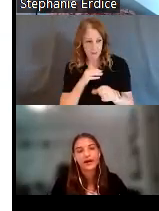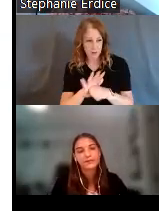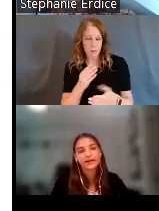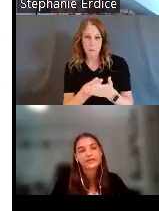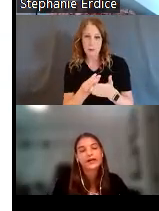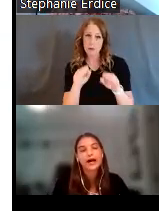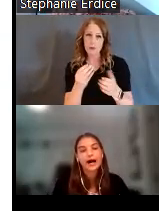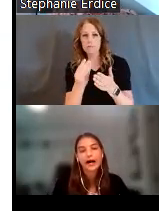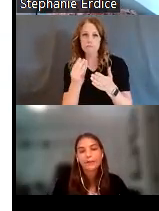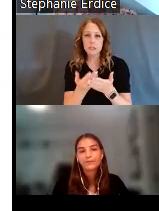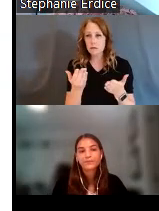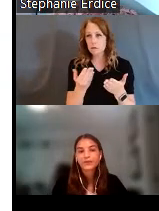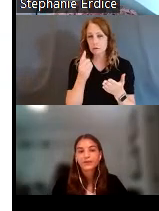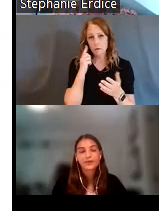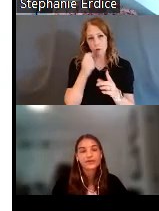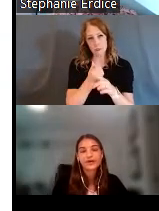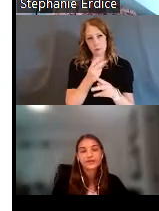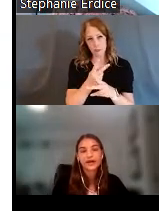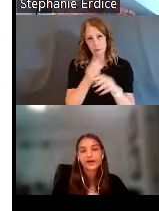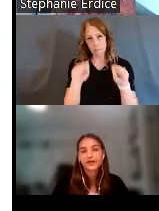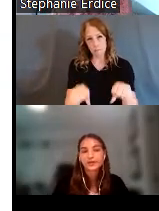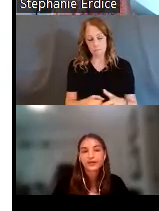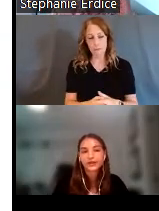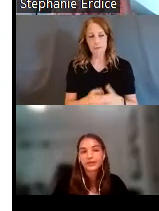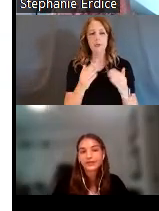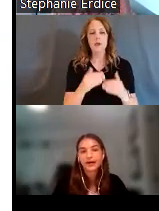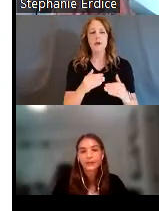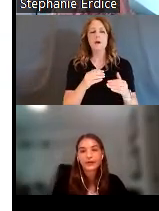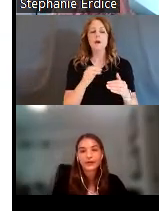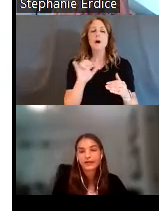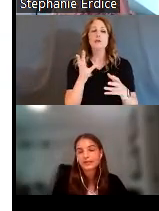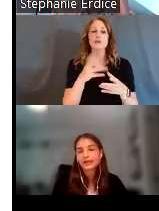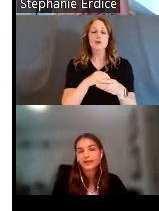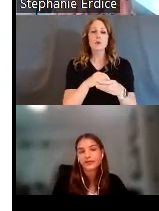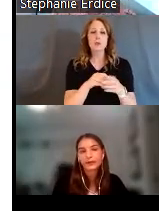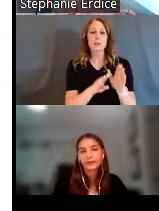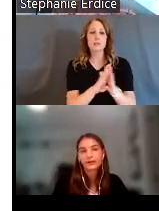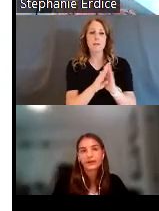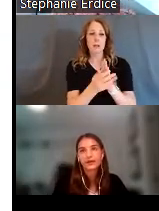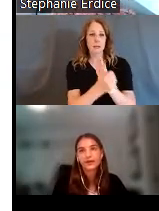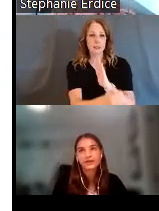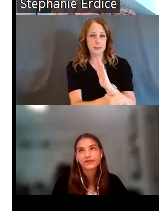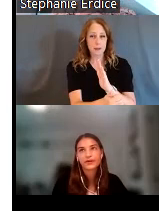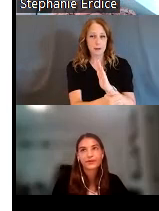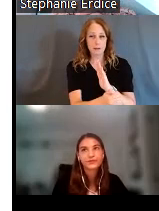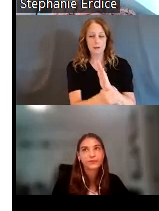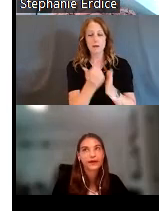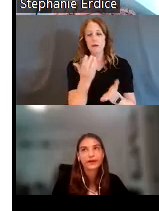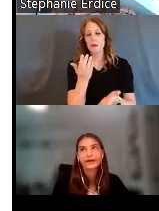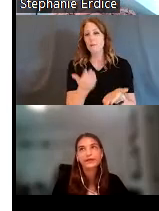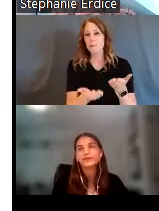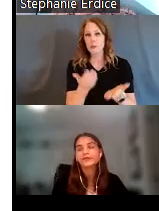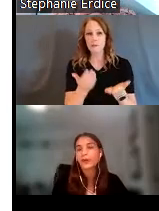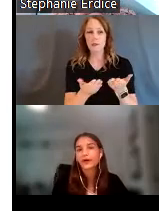those self-care aspects. Um, Personal self-care also includes developing a skill. So maybe it is learning